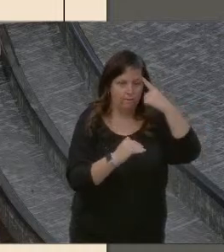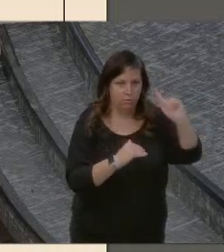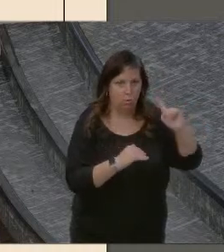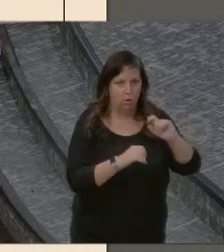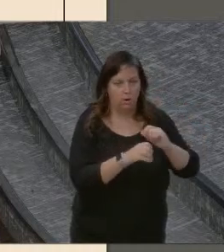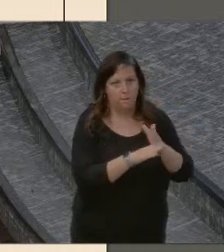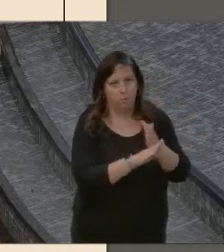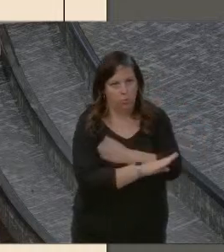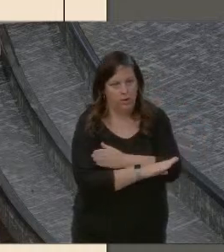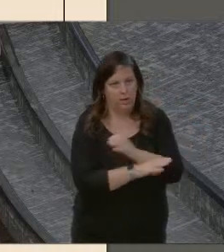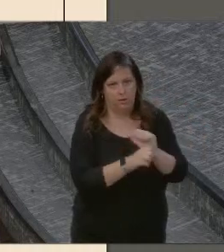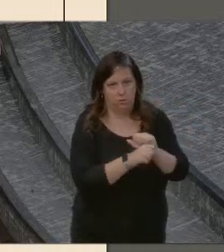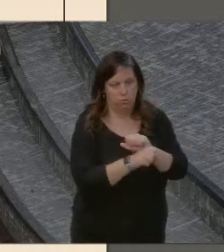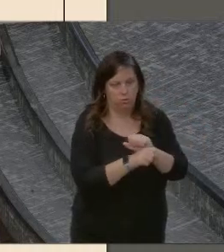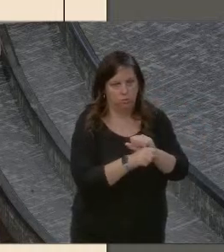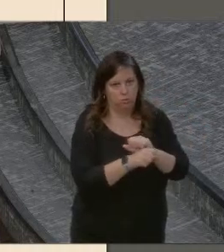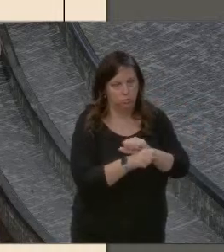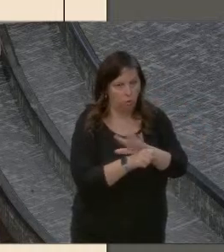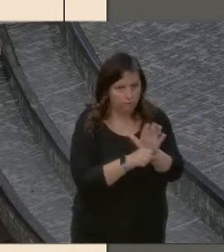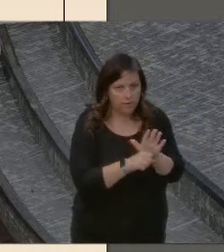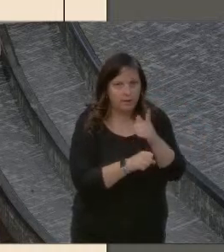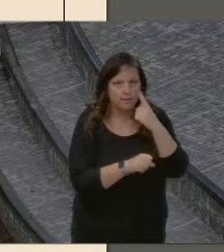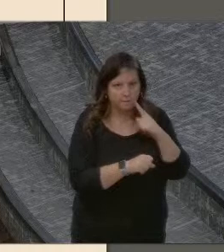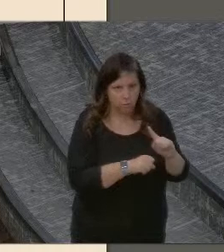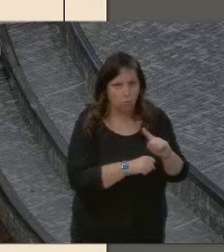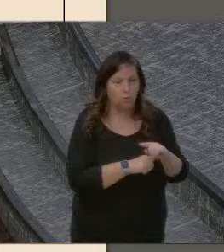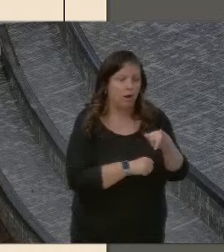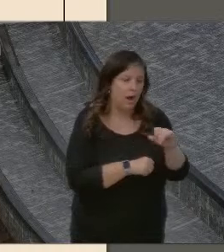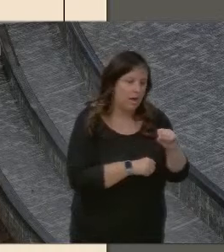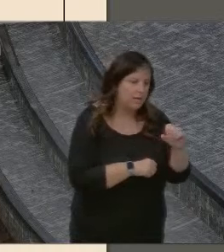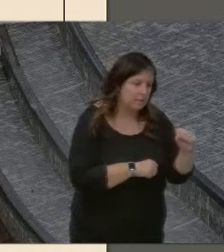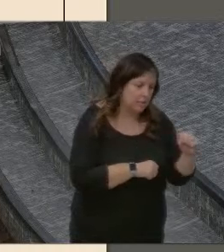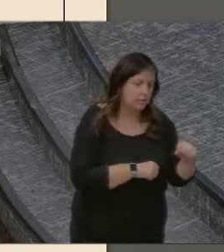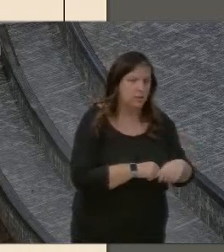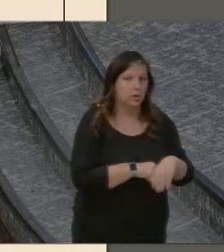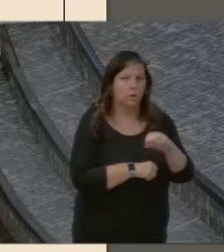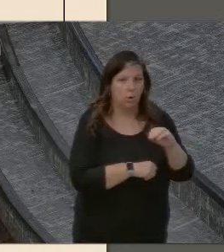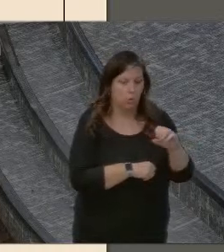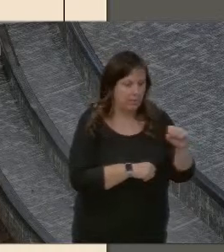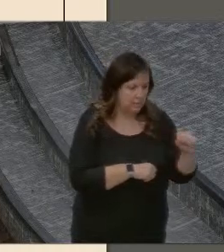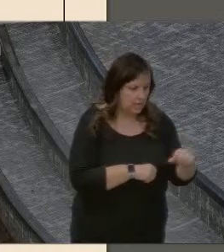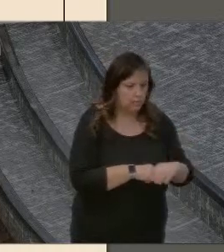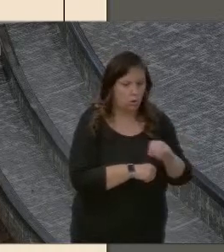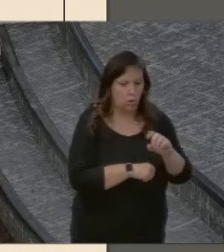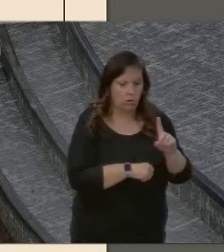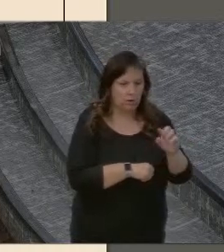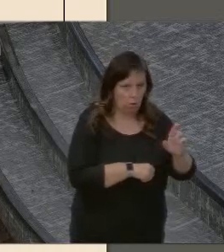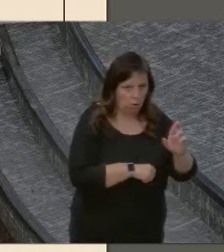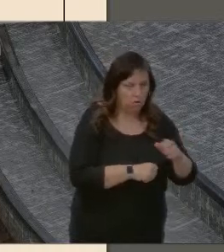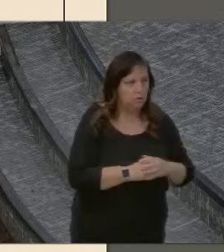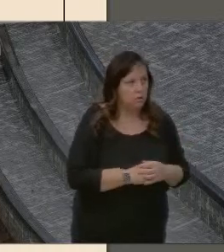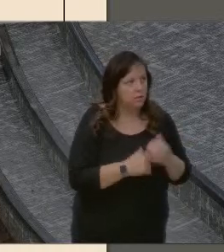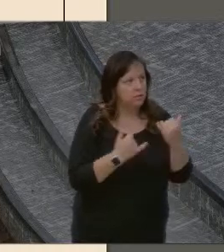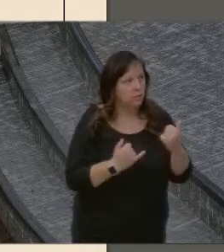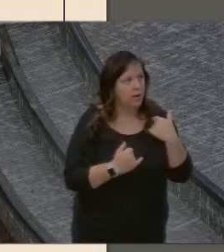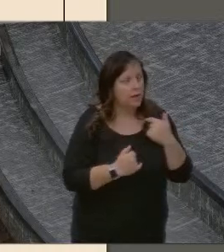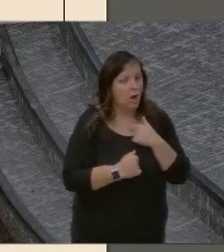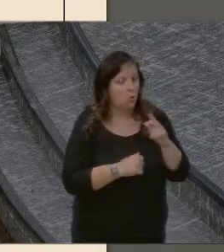ODRs, ISS, and OSS. So here we are looking at the number of unique ODRs,